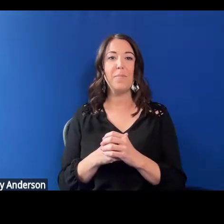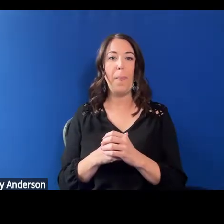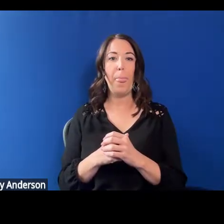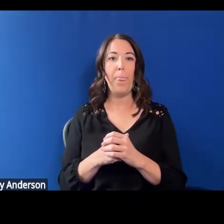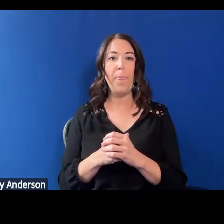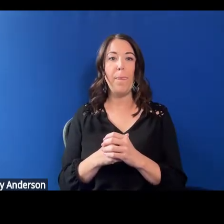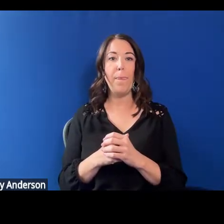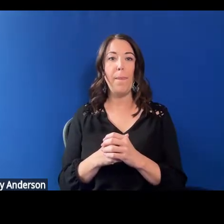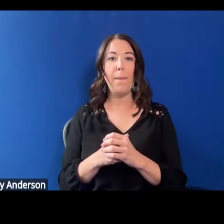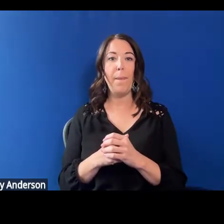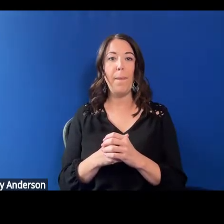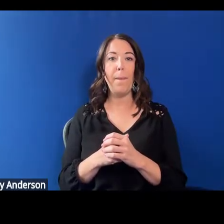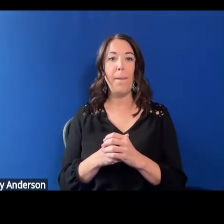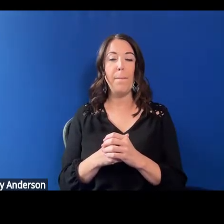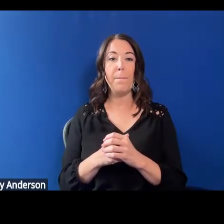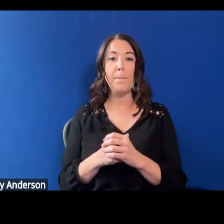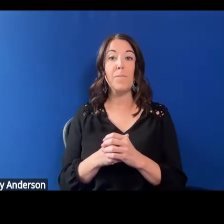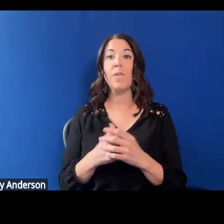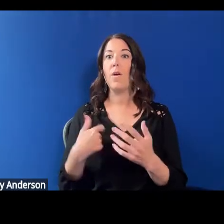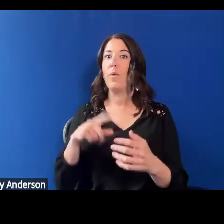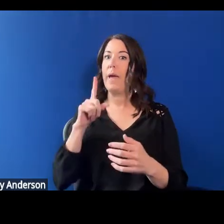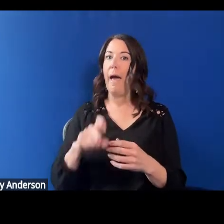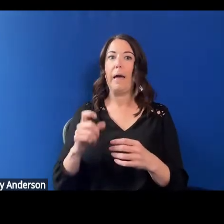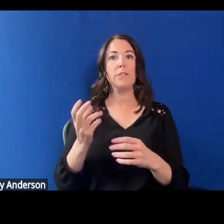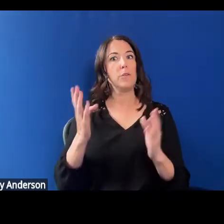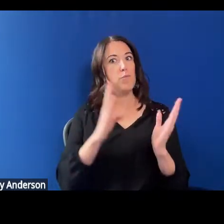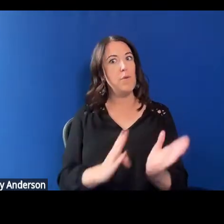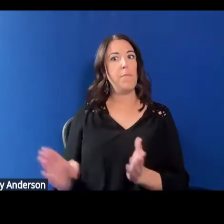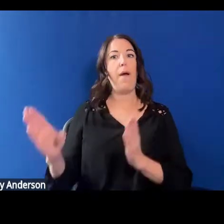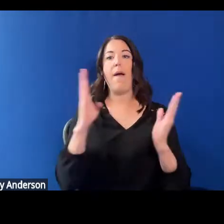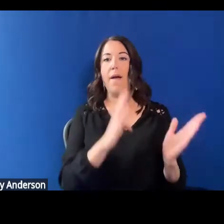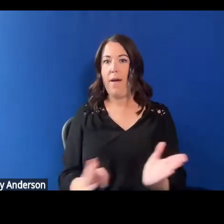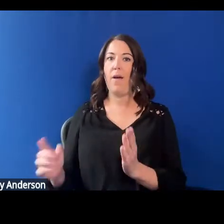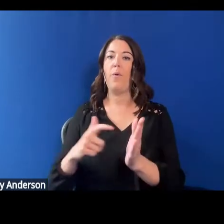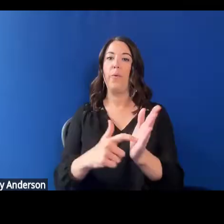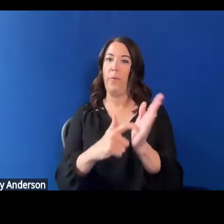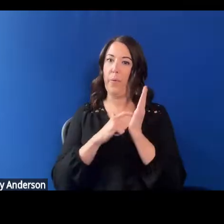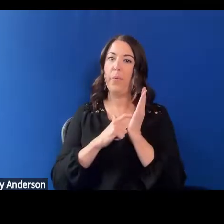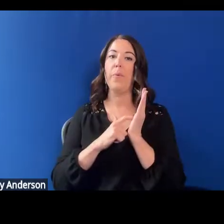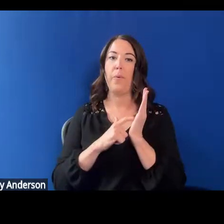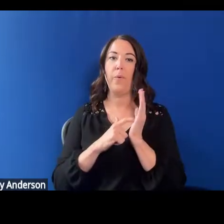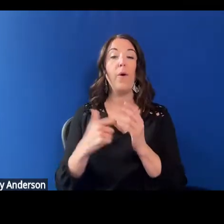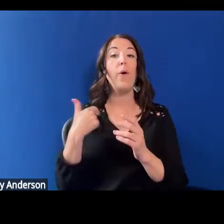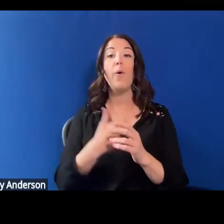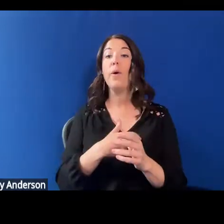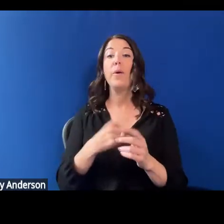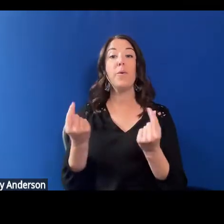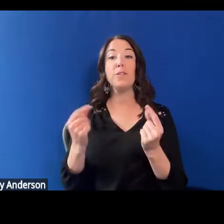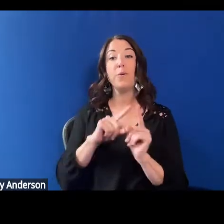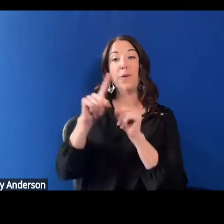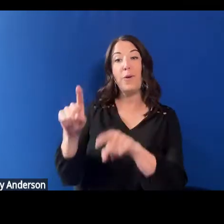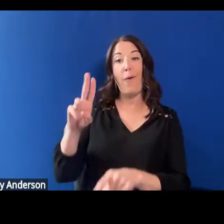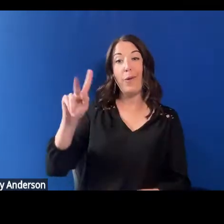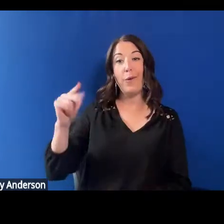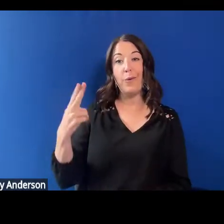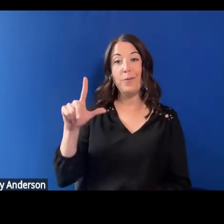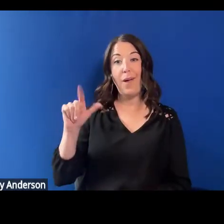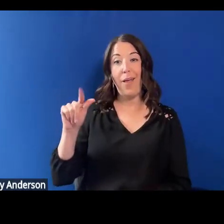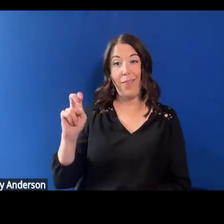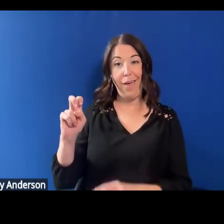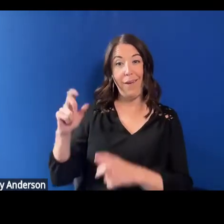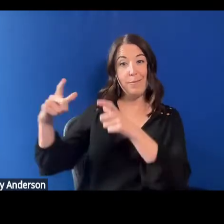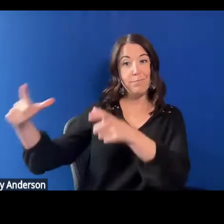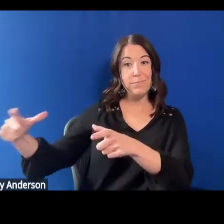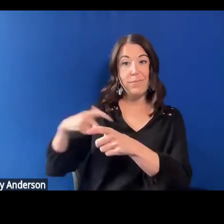First came the preparation. We would go on the Utah Lake to practice for